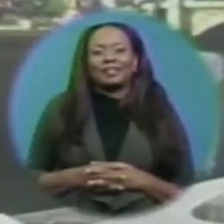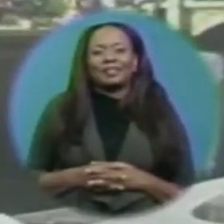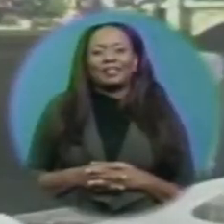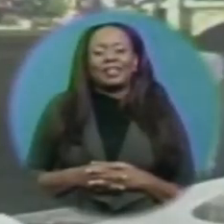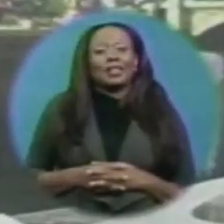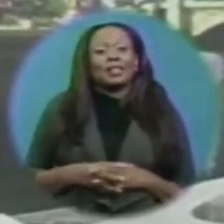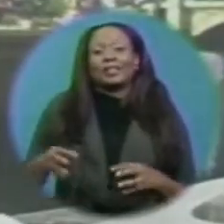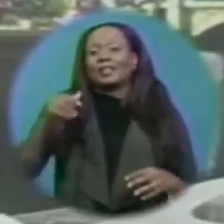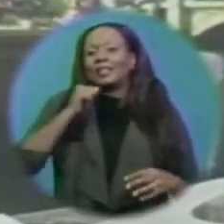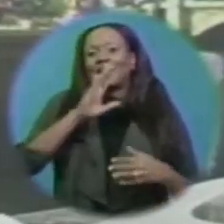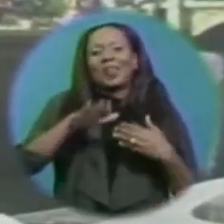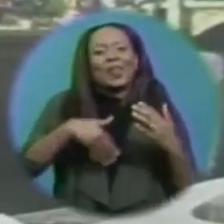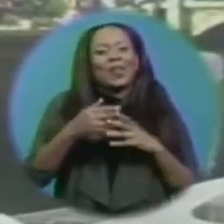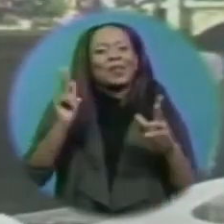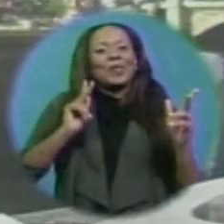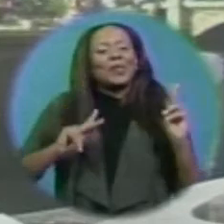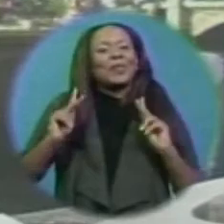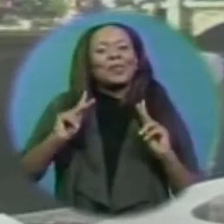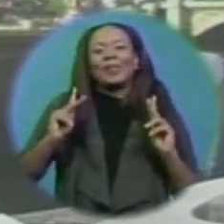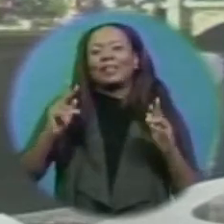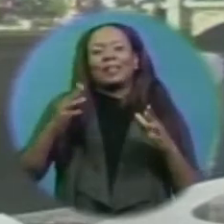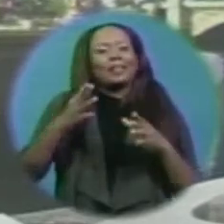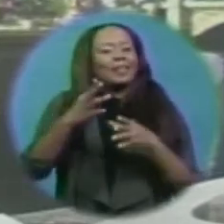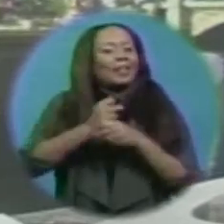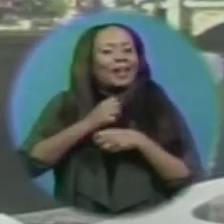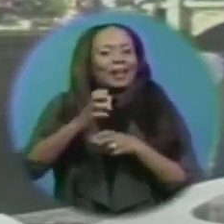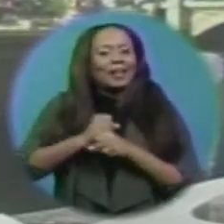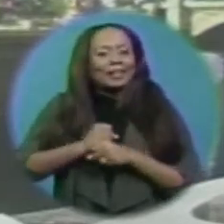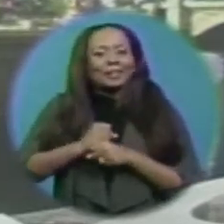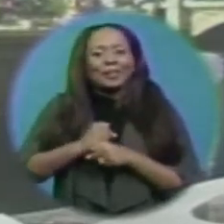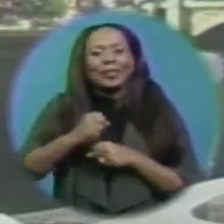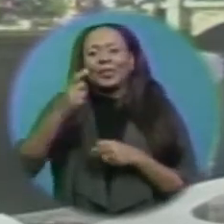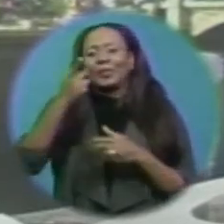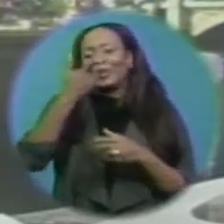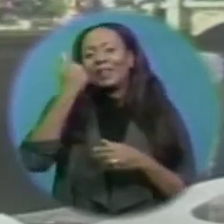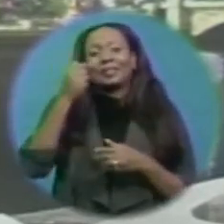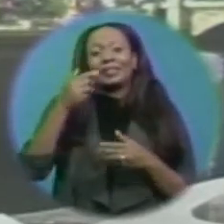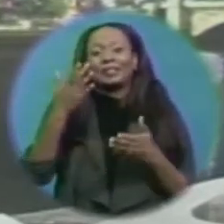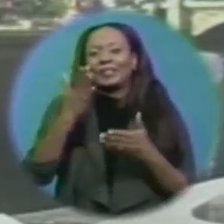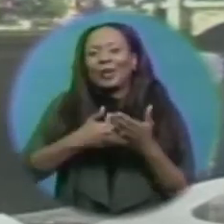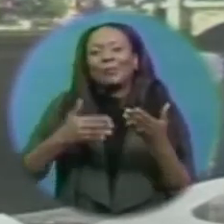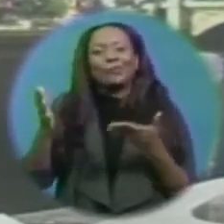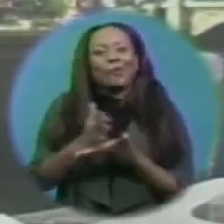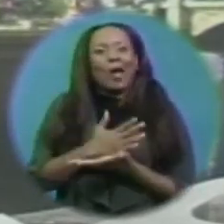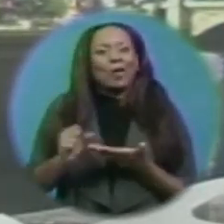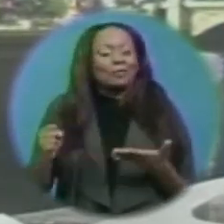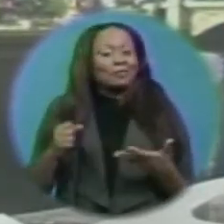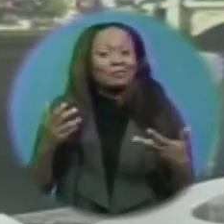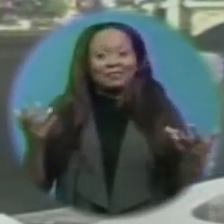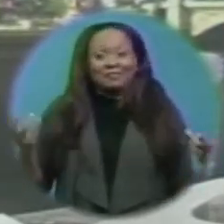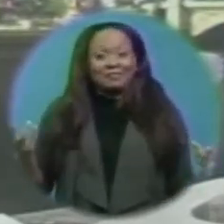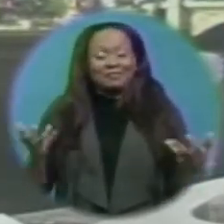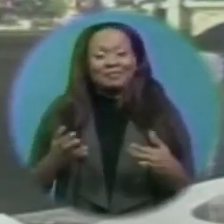However, not everyone was able to get what they wanted in time after some stocks of the items in demand apparently ran out.